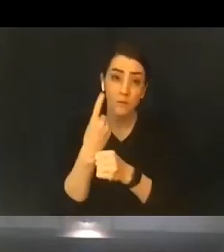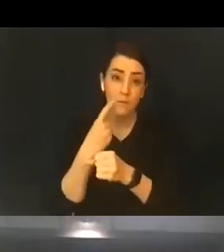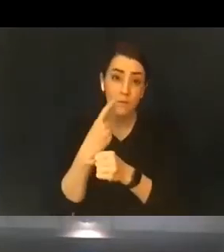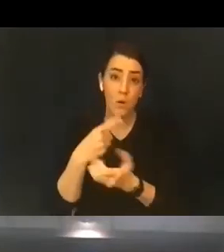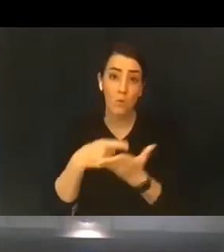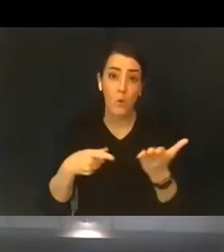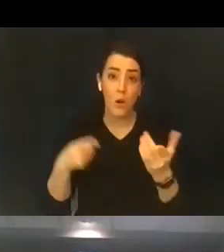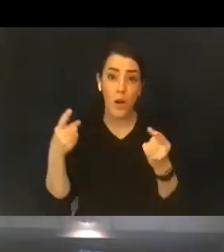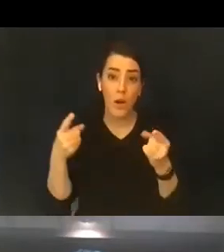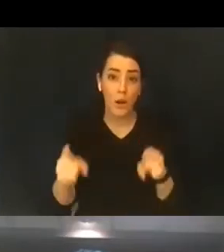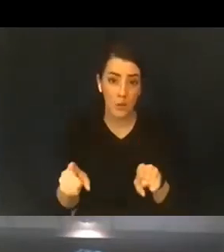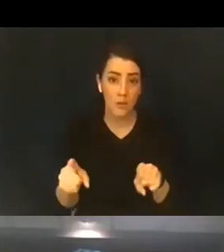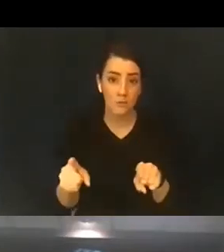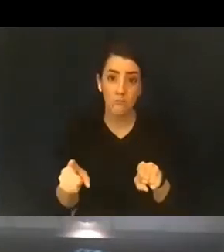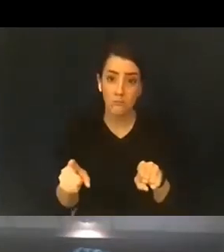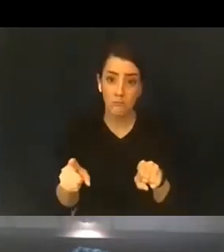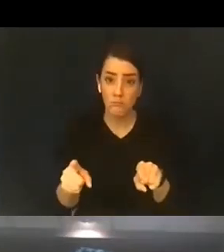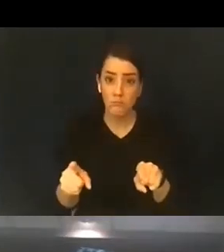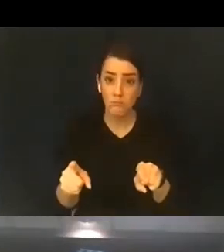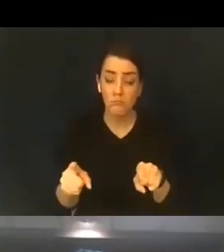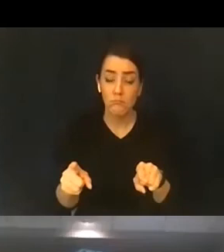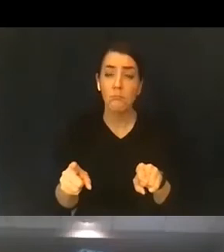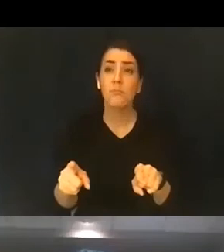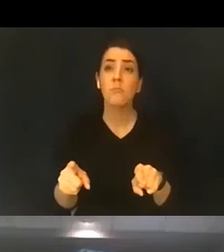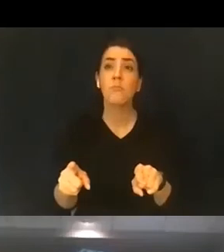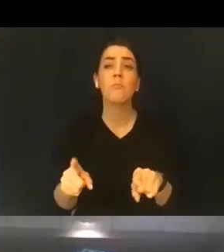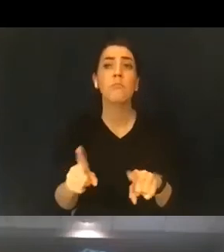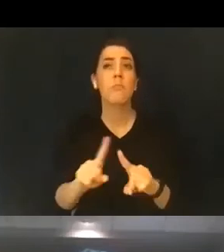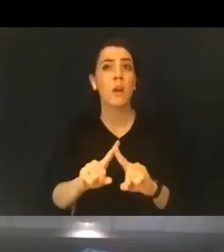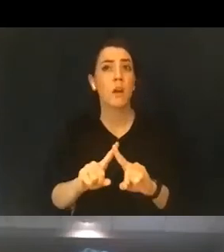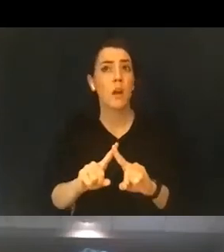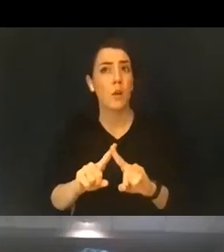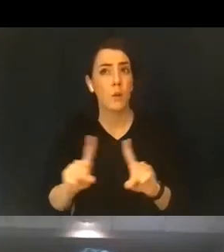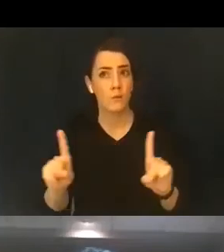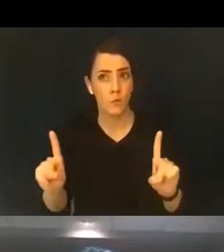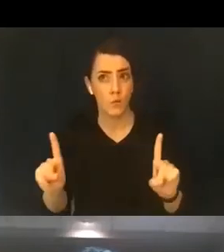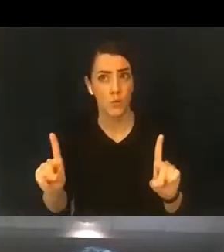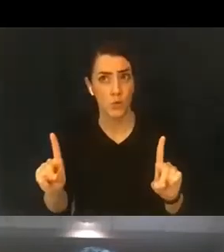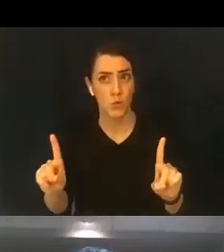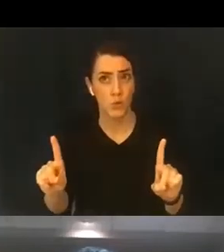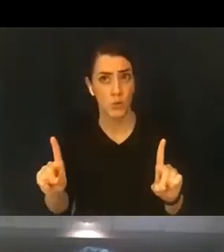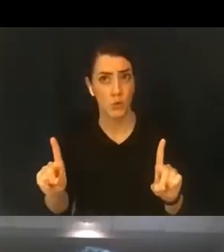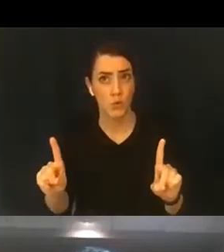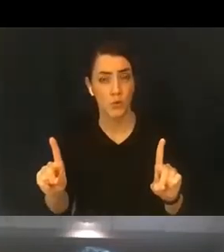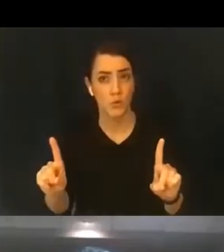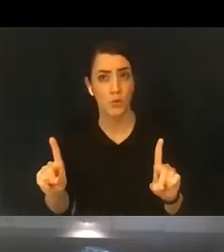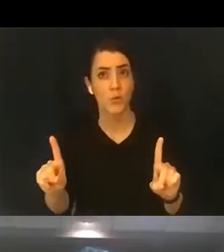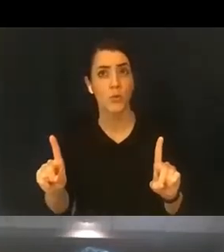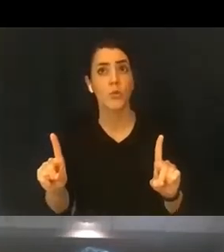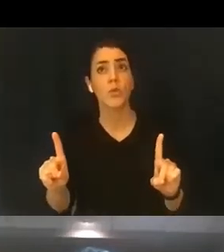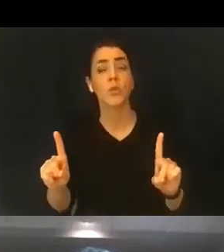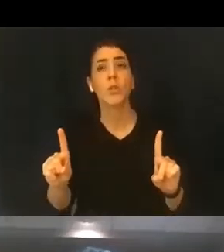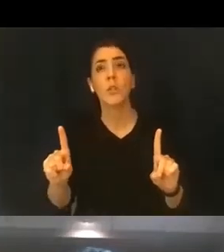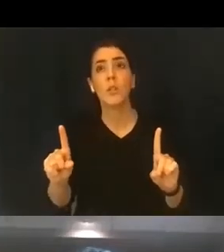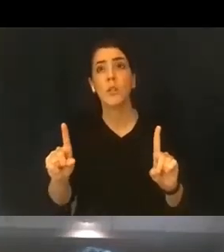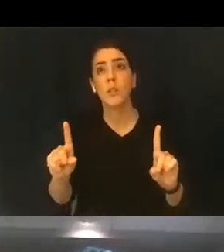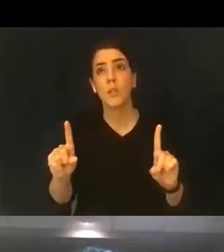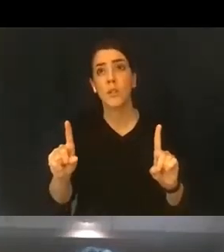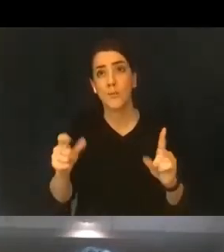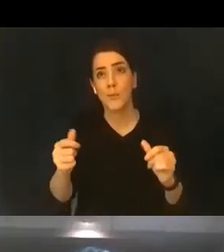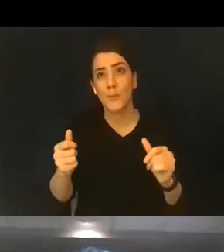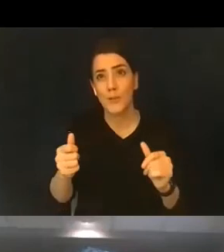a danger zone when we try to extrapolate truth out of the